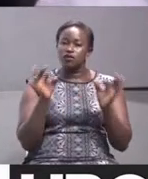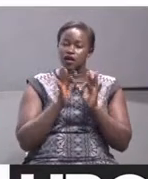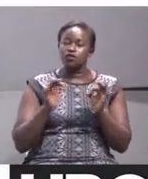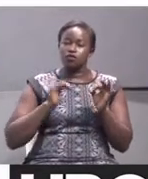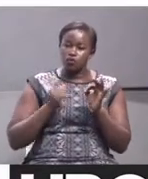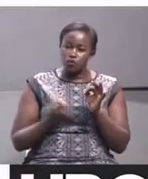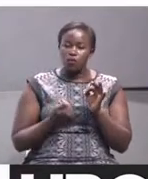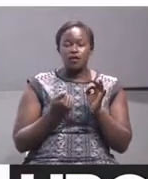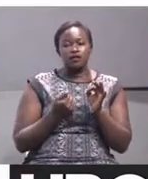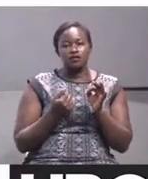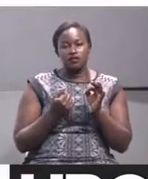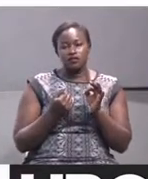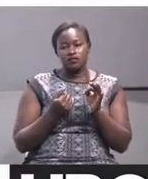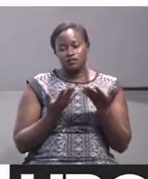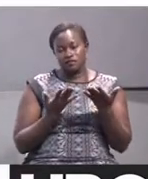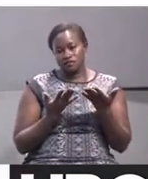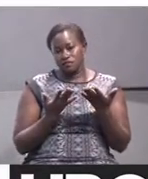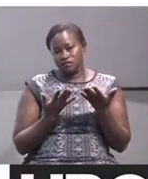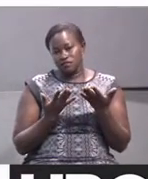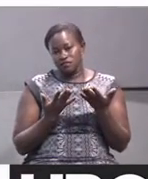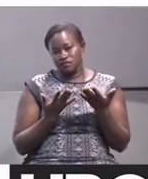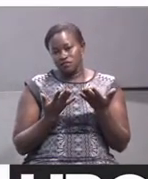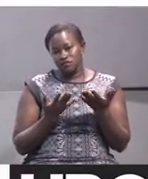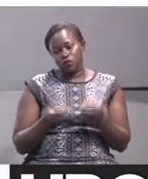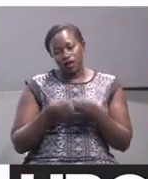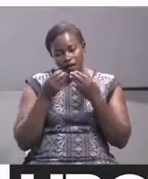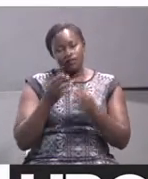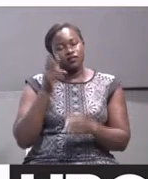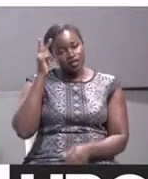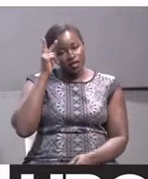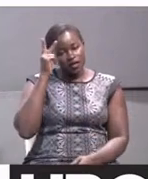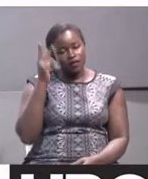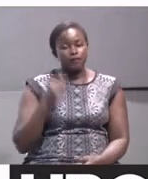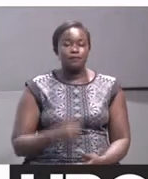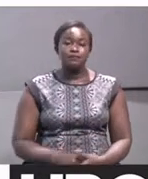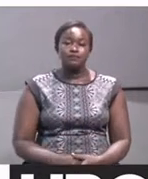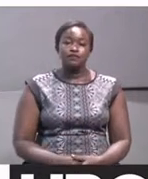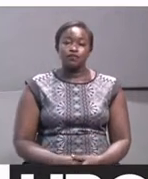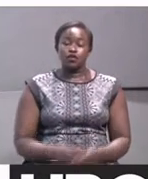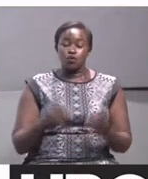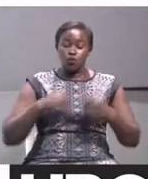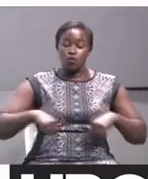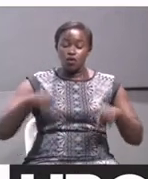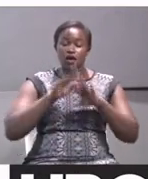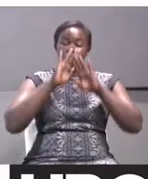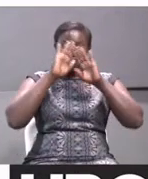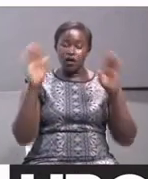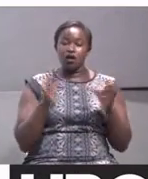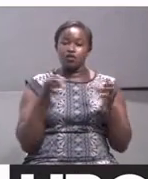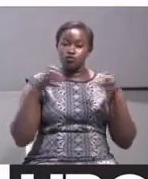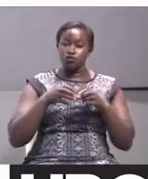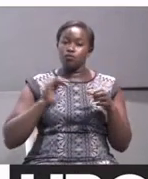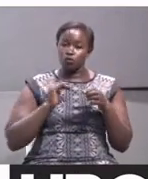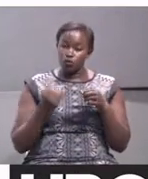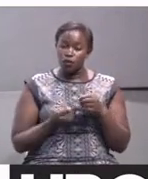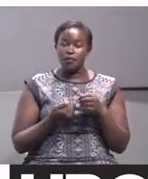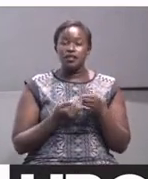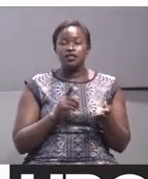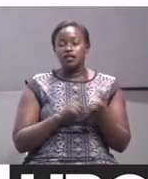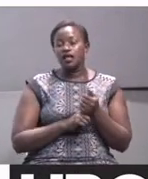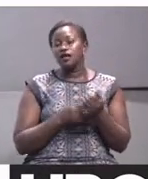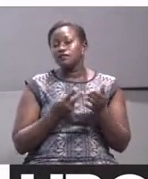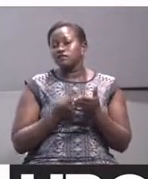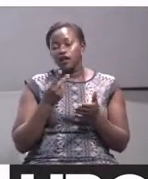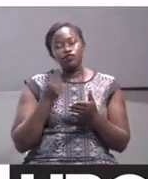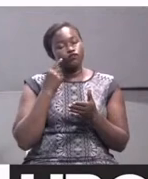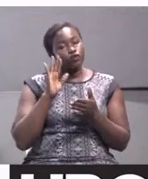women. We are working to set up mineral markets because we are aware that the women are not getting value